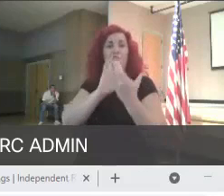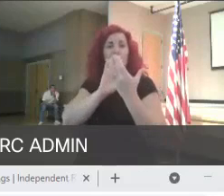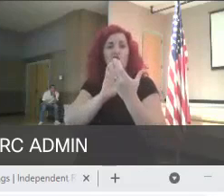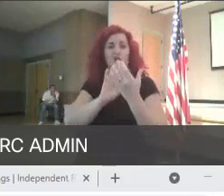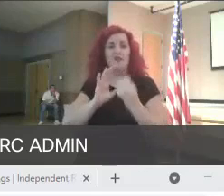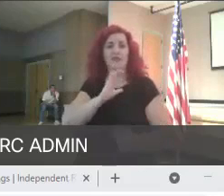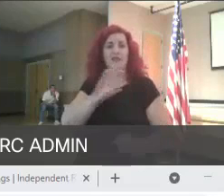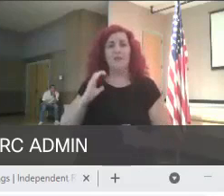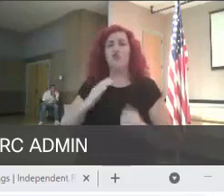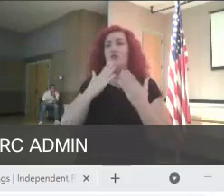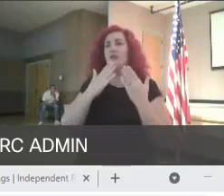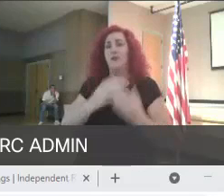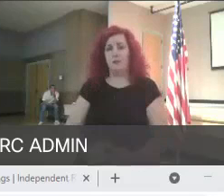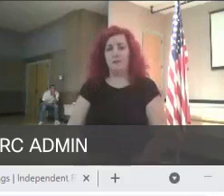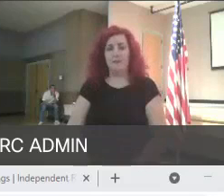commission. Thank you.